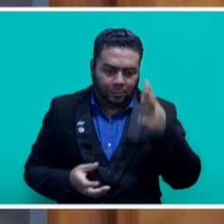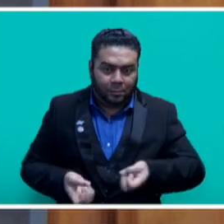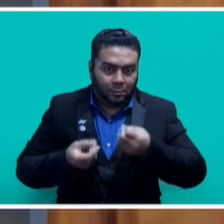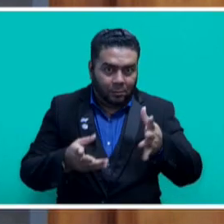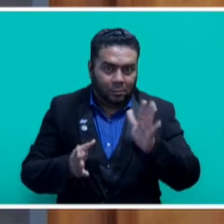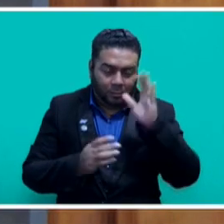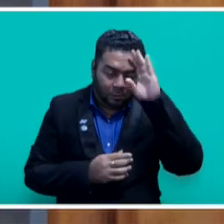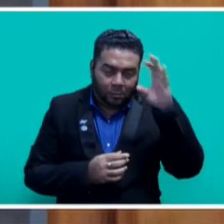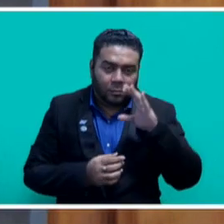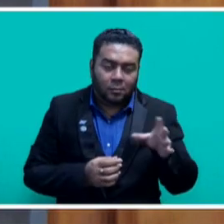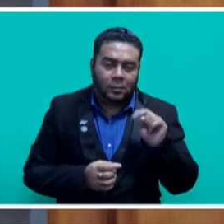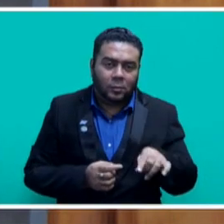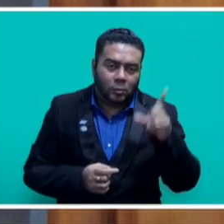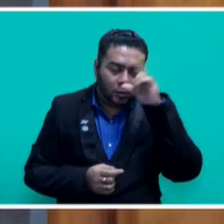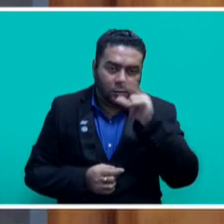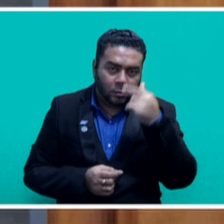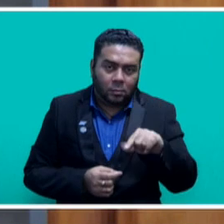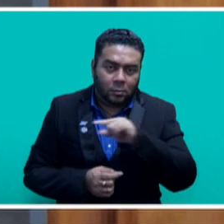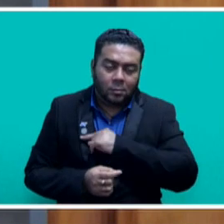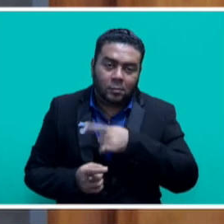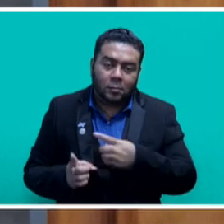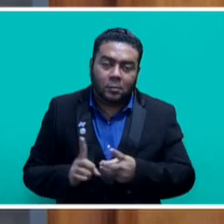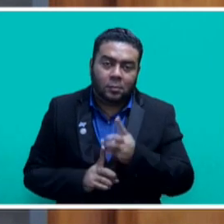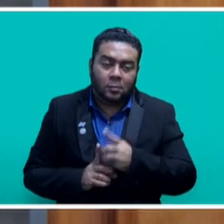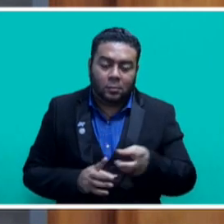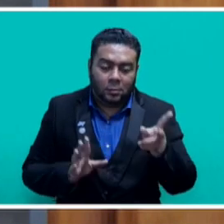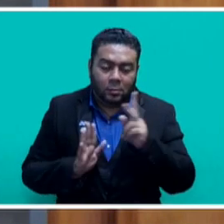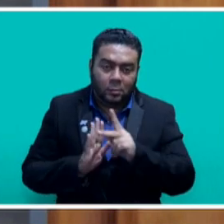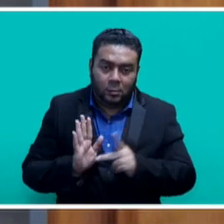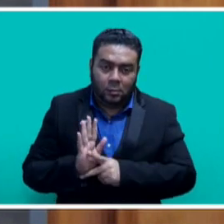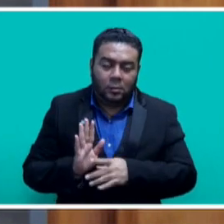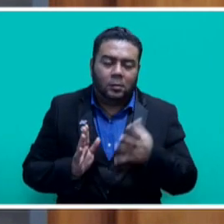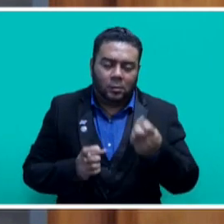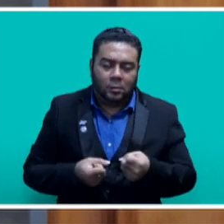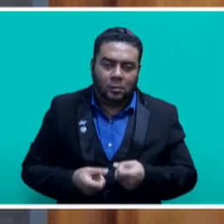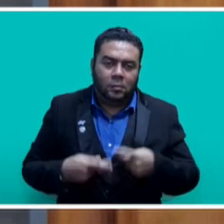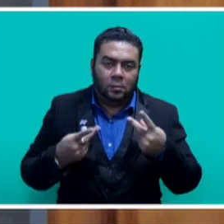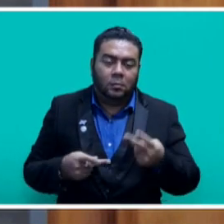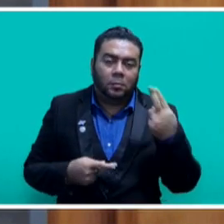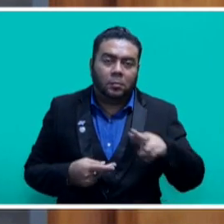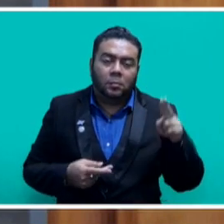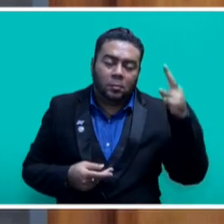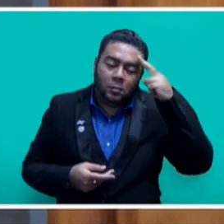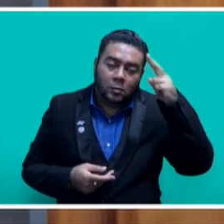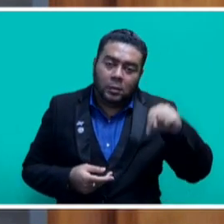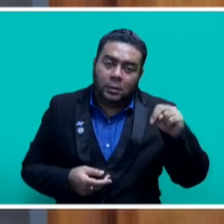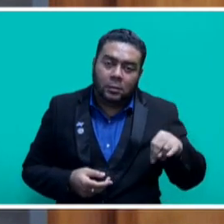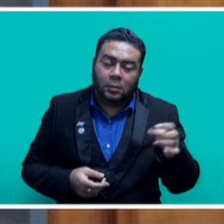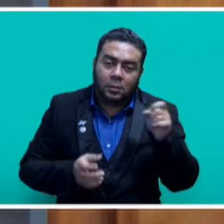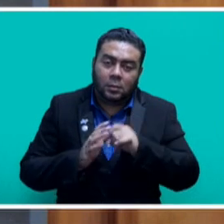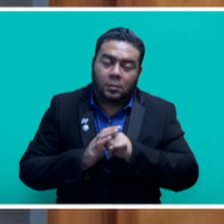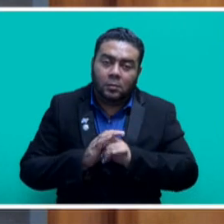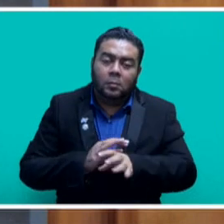budget allocation will enable us to develop a policy that is responsive to the needs of the industry and